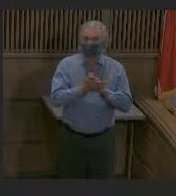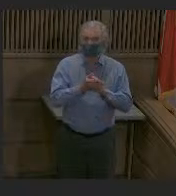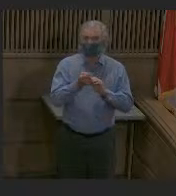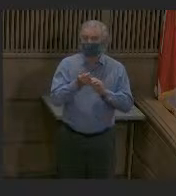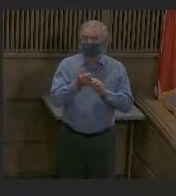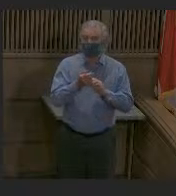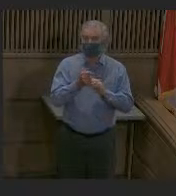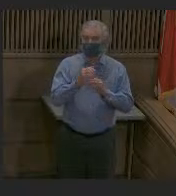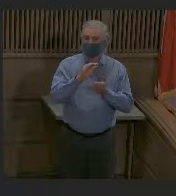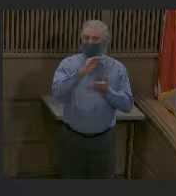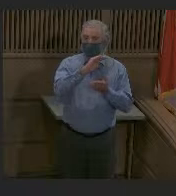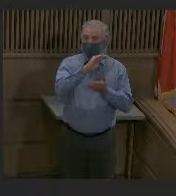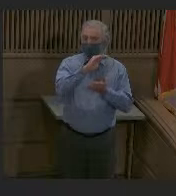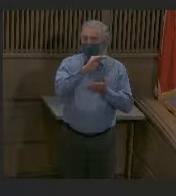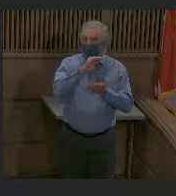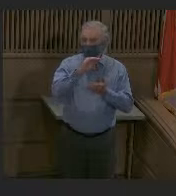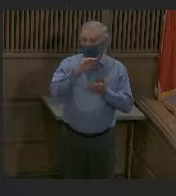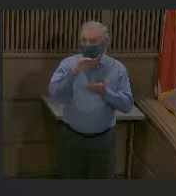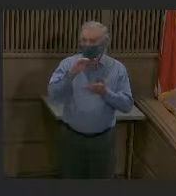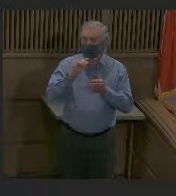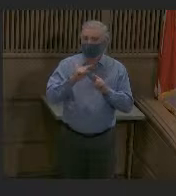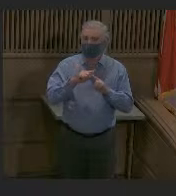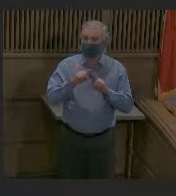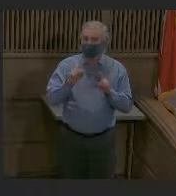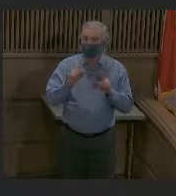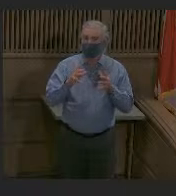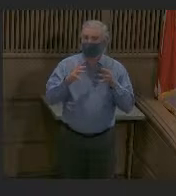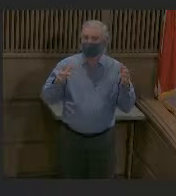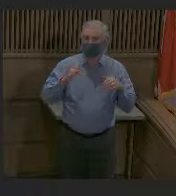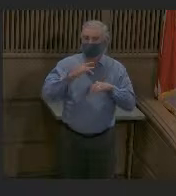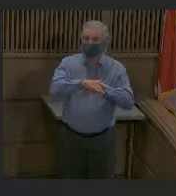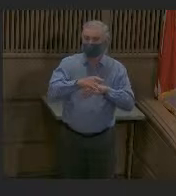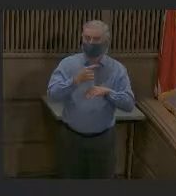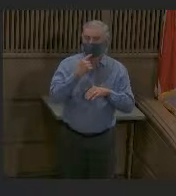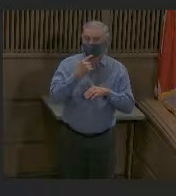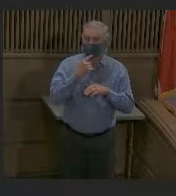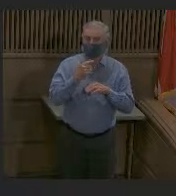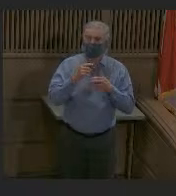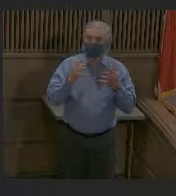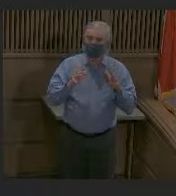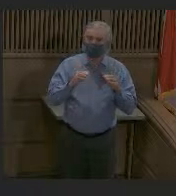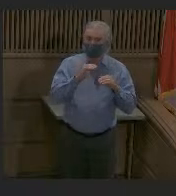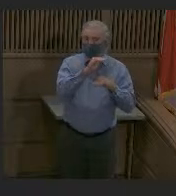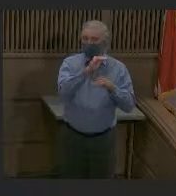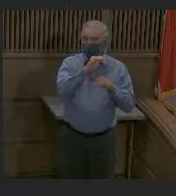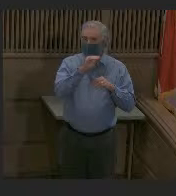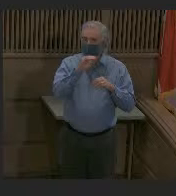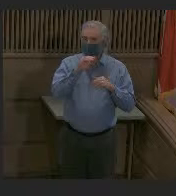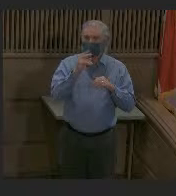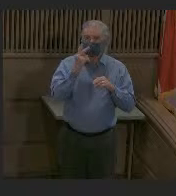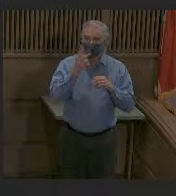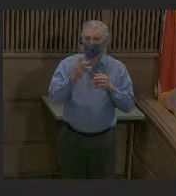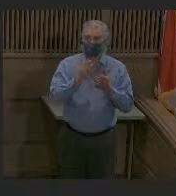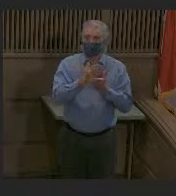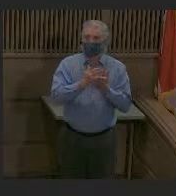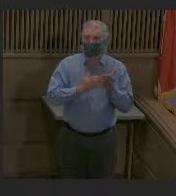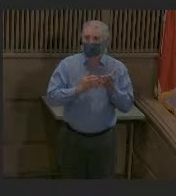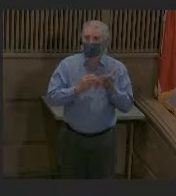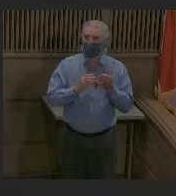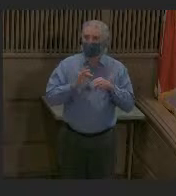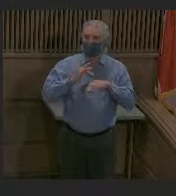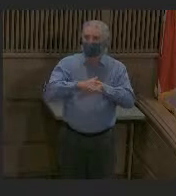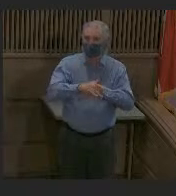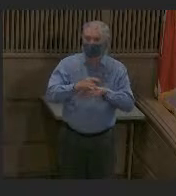too early to actually call that and to say that we are absolutely in a plateau, but we are seeing some early signals